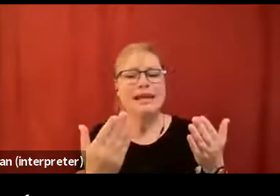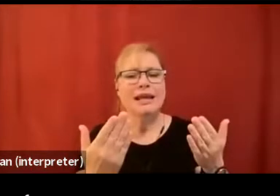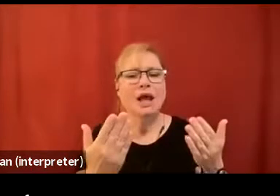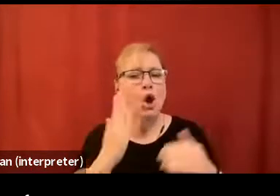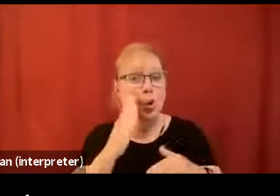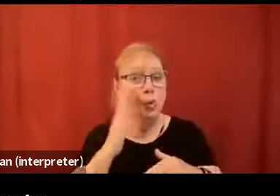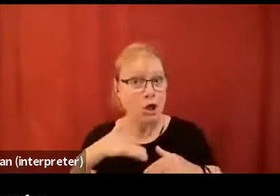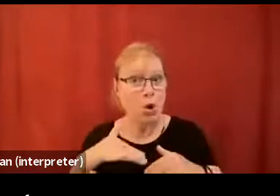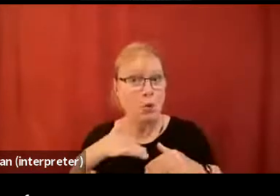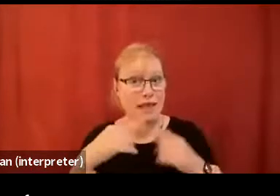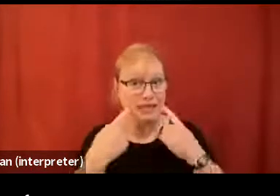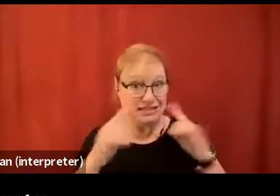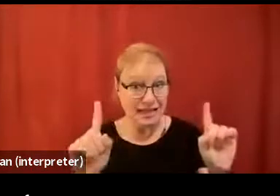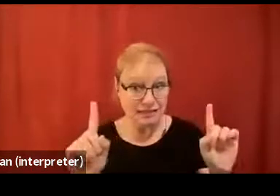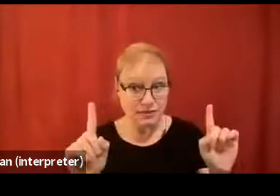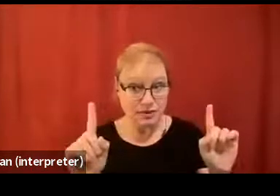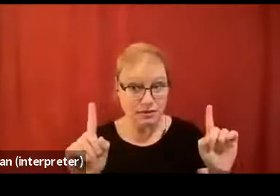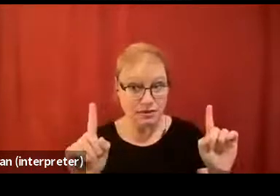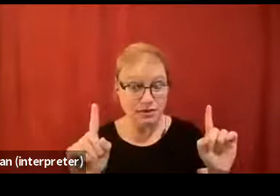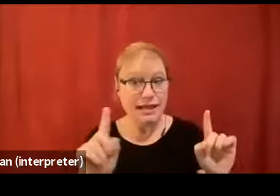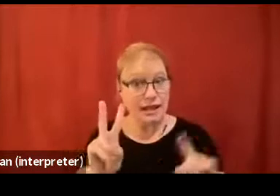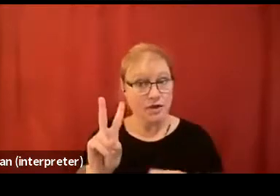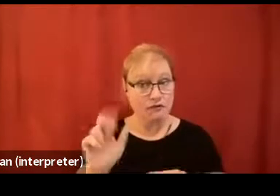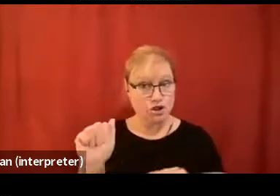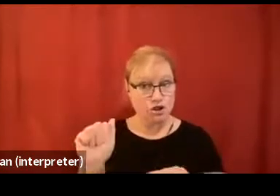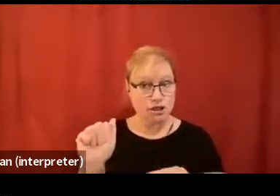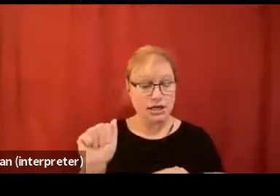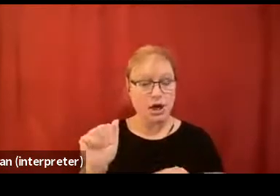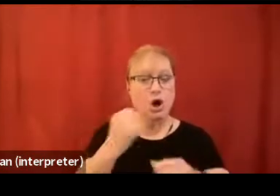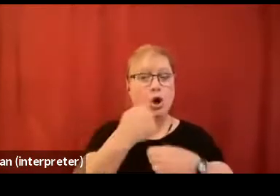is working is in Virginia, we